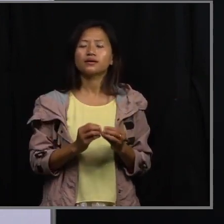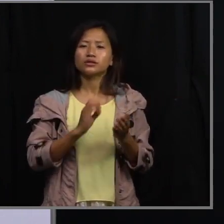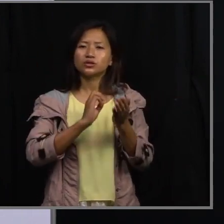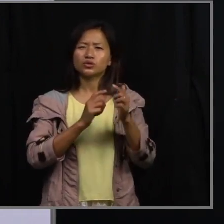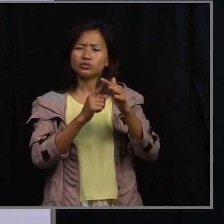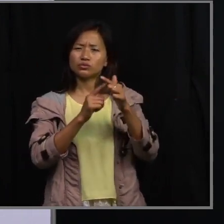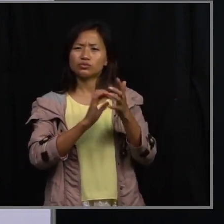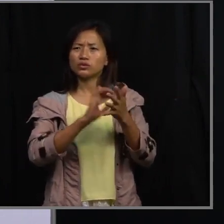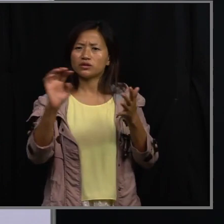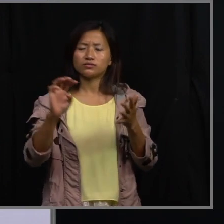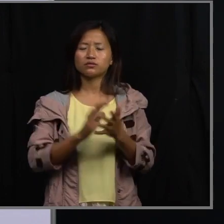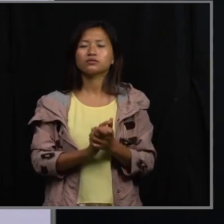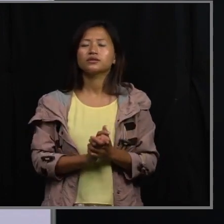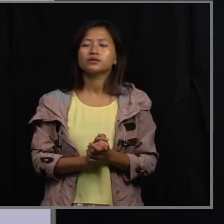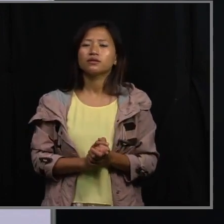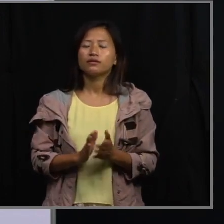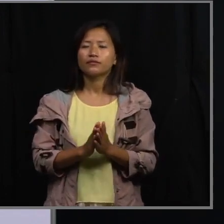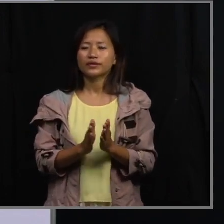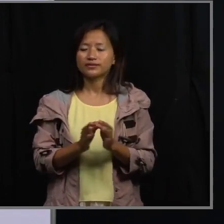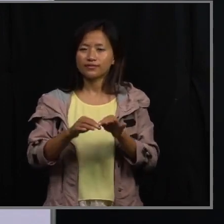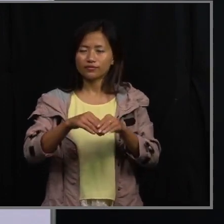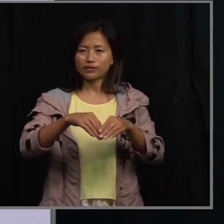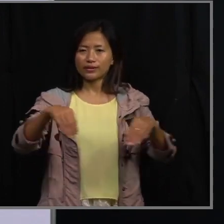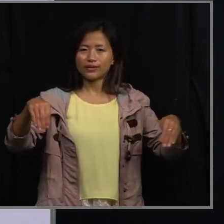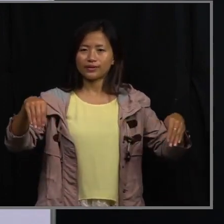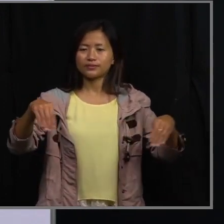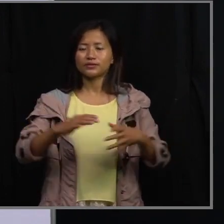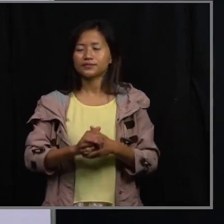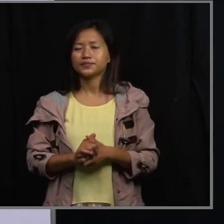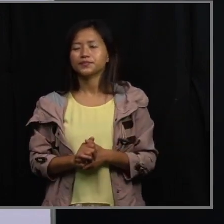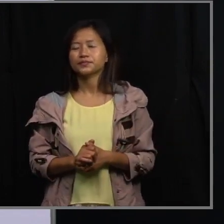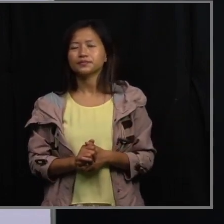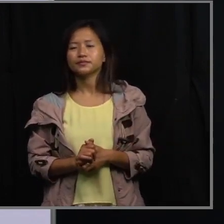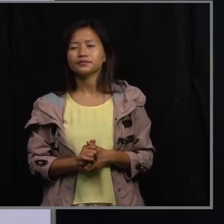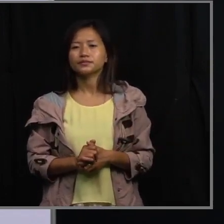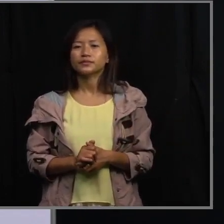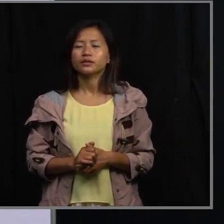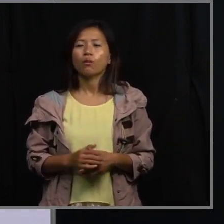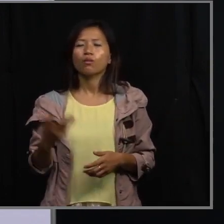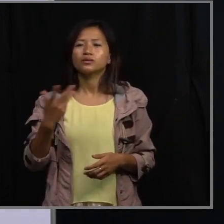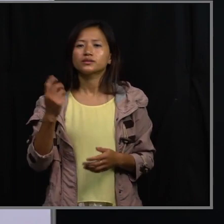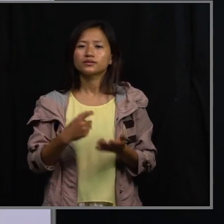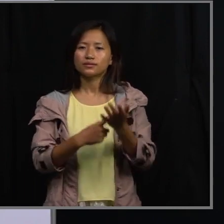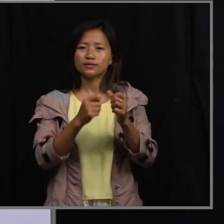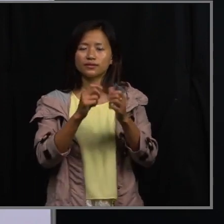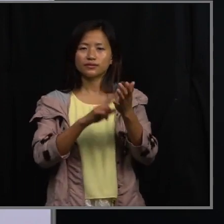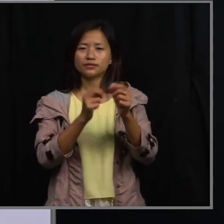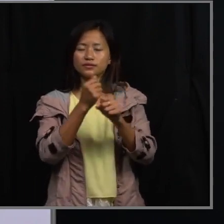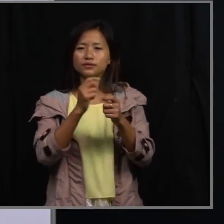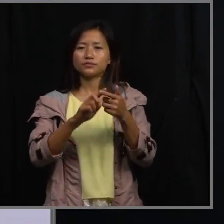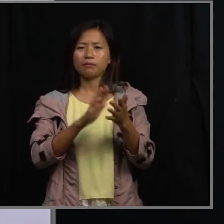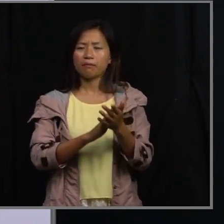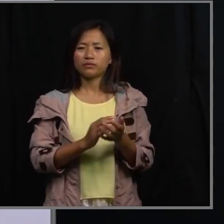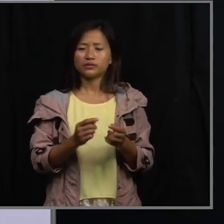terms of the, you know, in terms of what? Length. Okay, if I tell you what is the range of physics in terms of